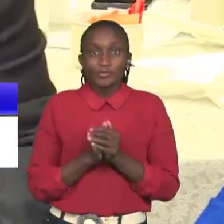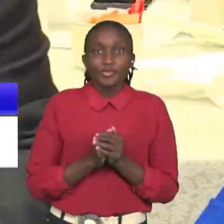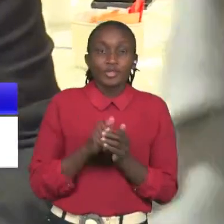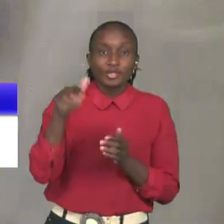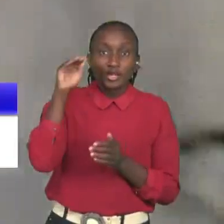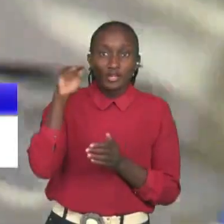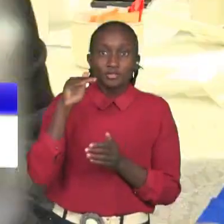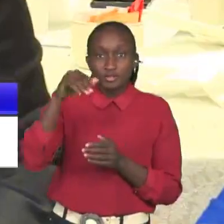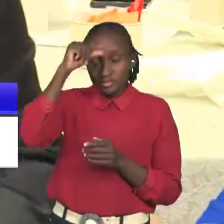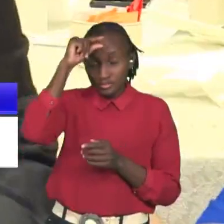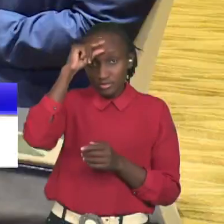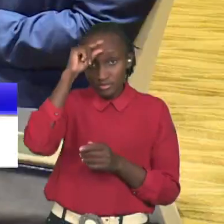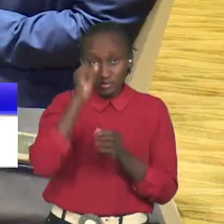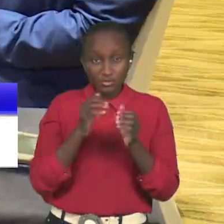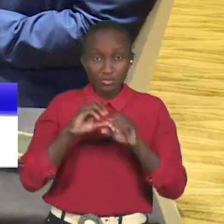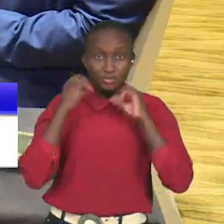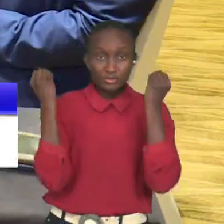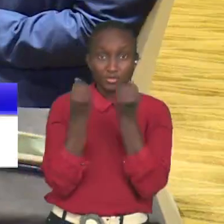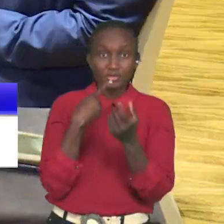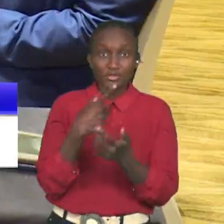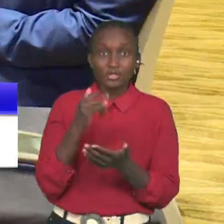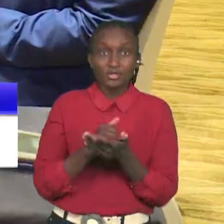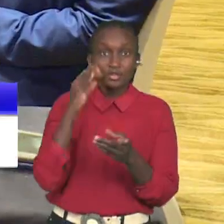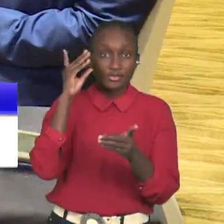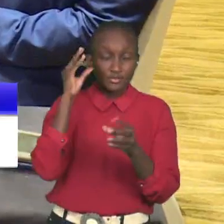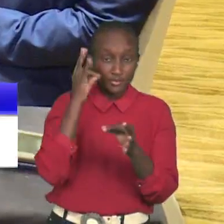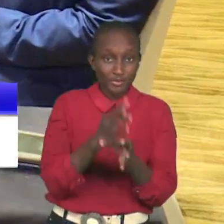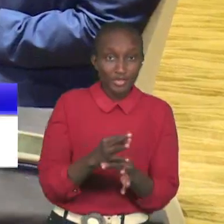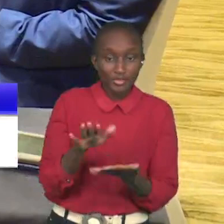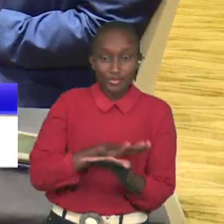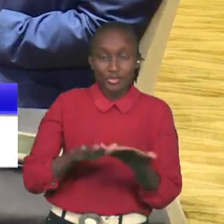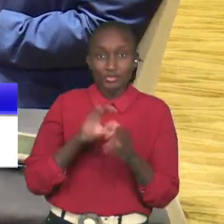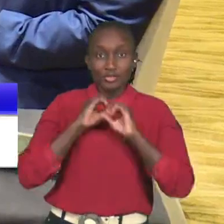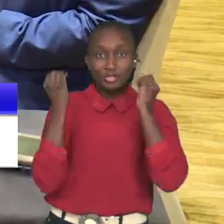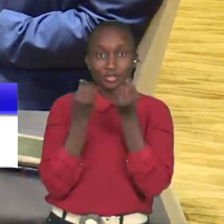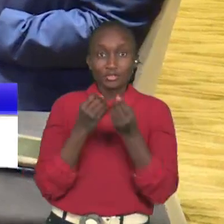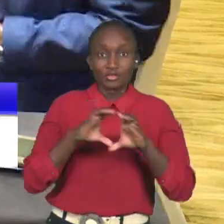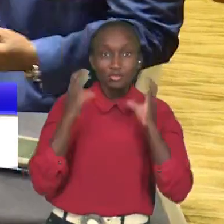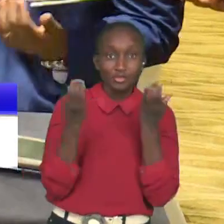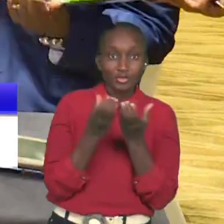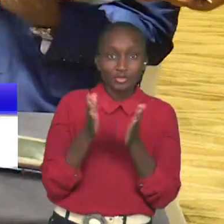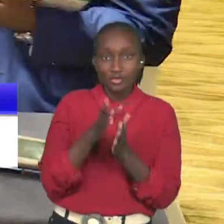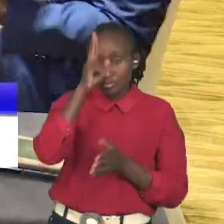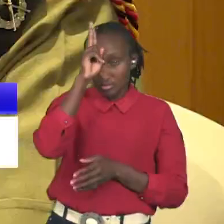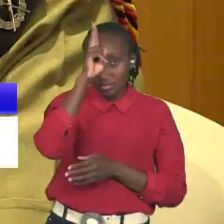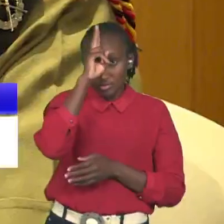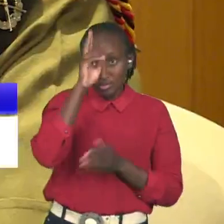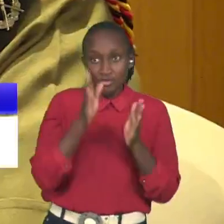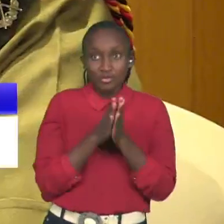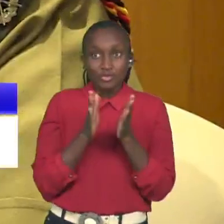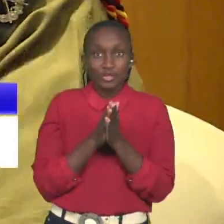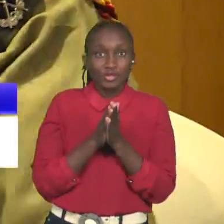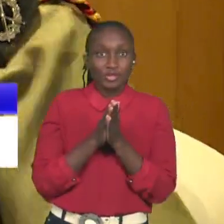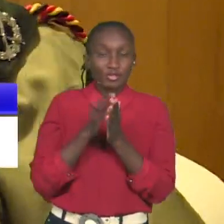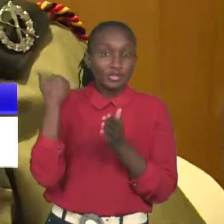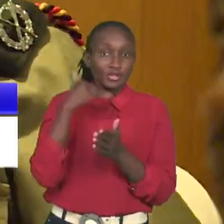part to curb illicit trafficking, insisting that faith-based organizations, the community, law enforcement agencies, as well as the criminal